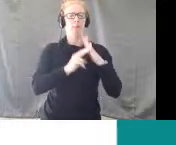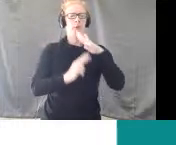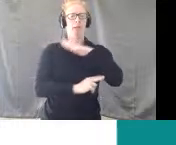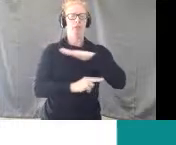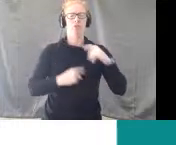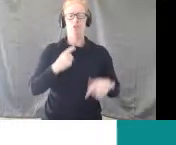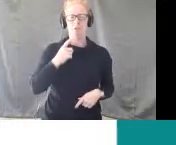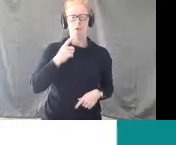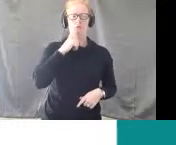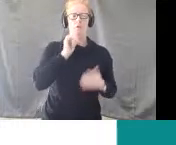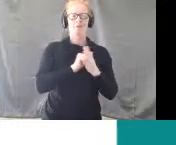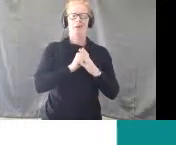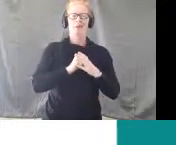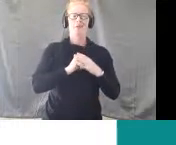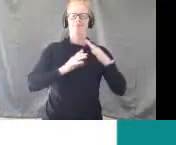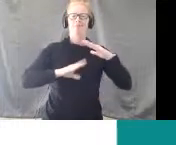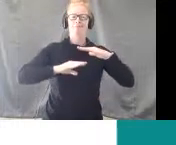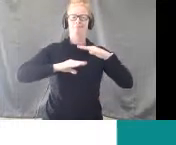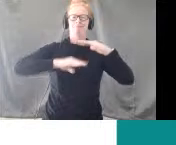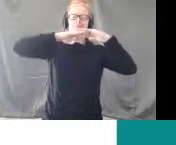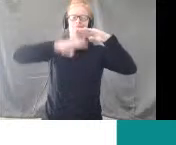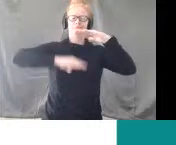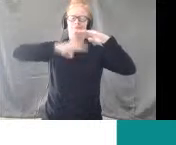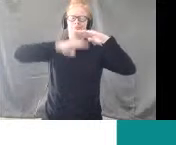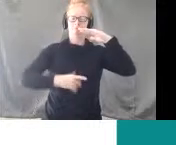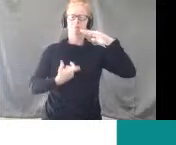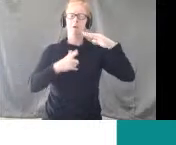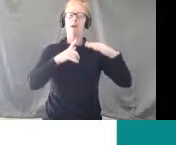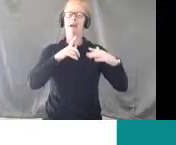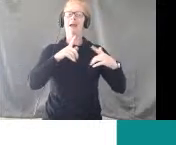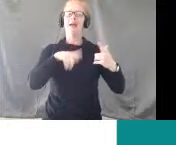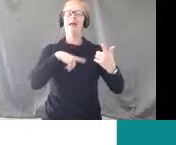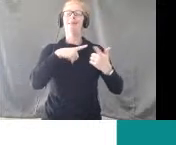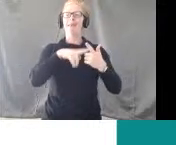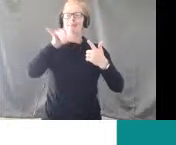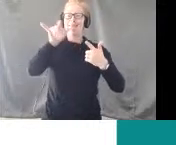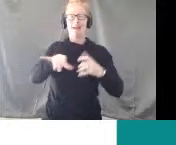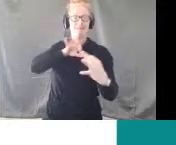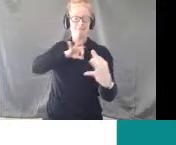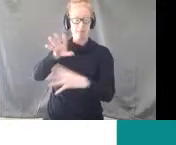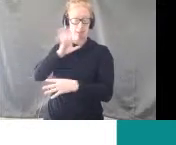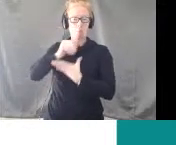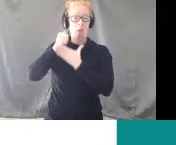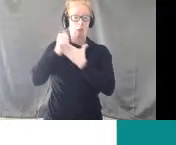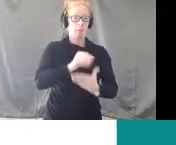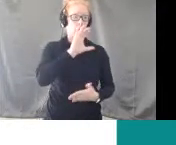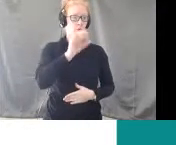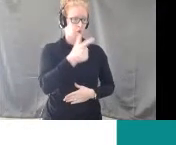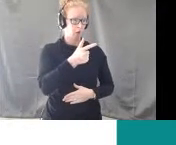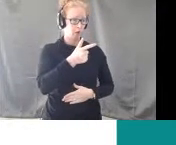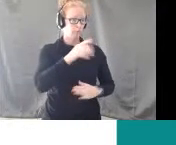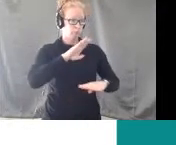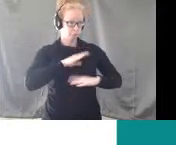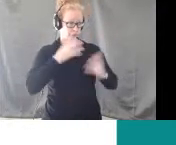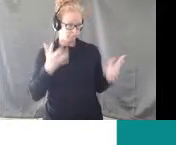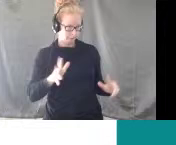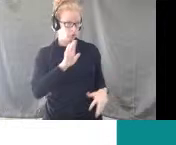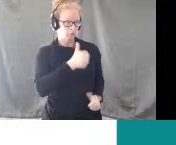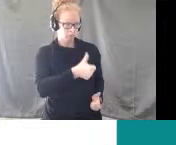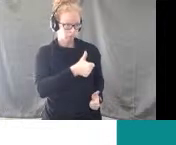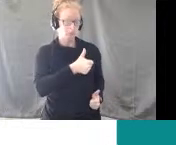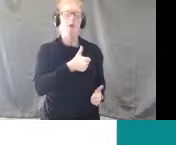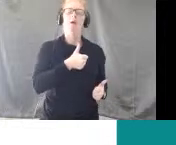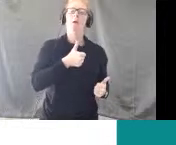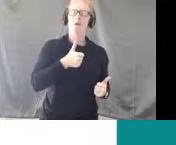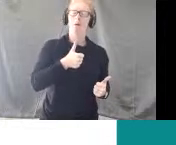feet. That will help the Coast Guard hopefully see that we are meeting the reasonable needs of navigation with